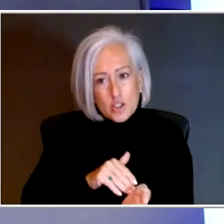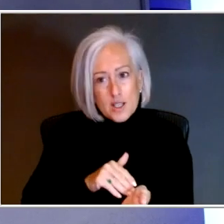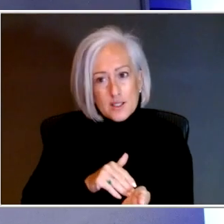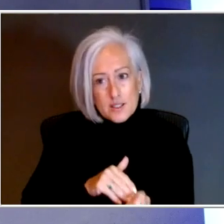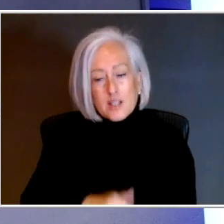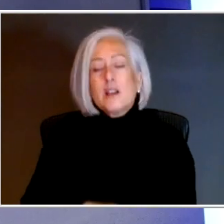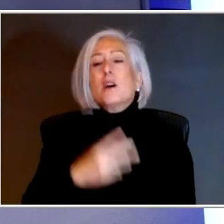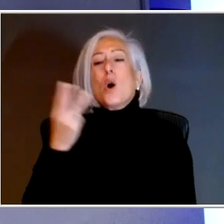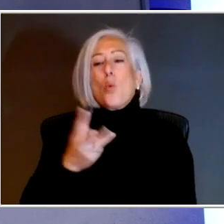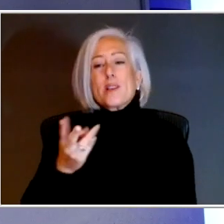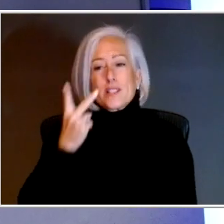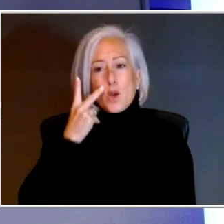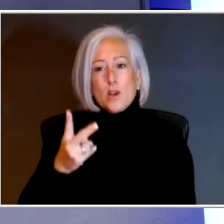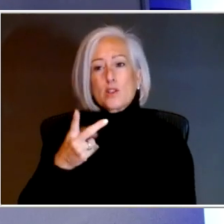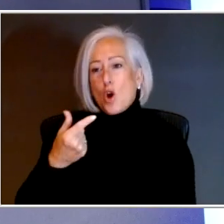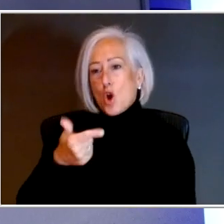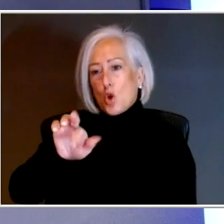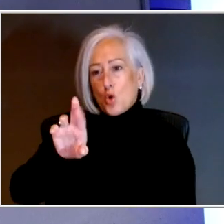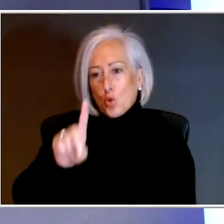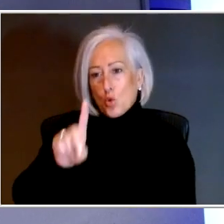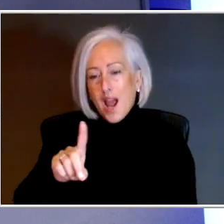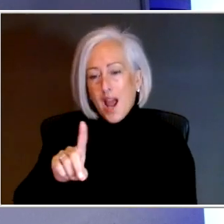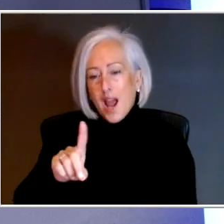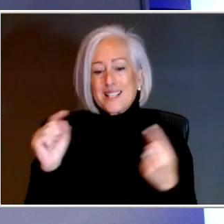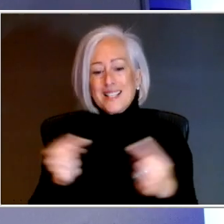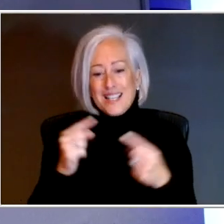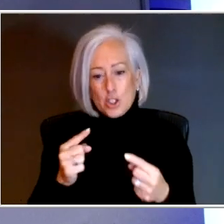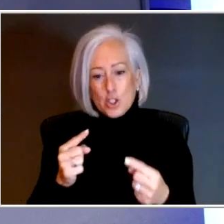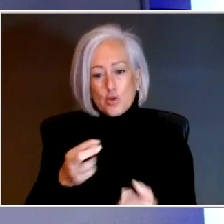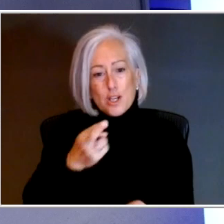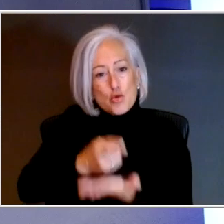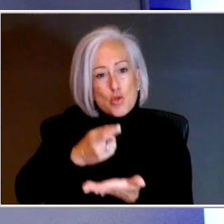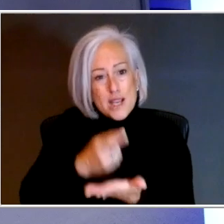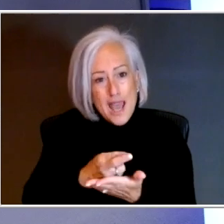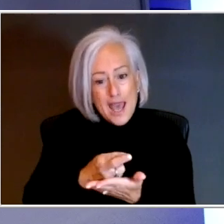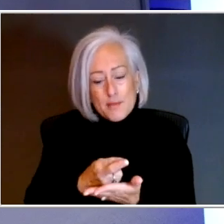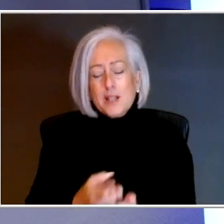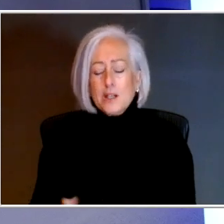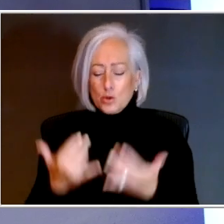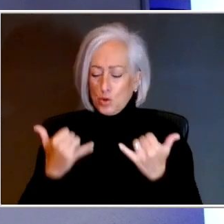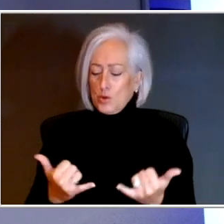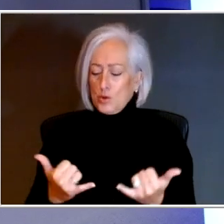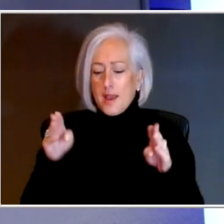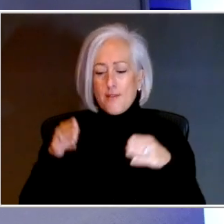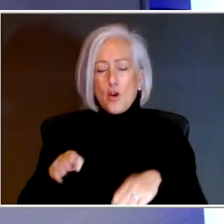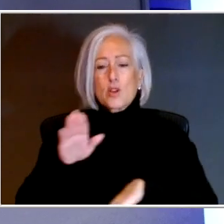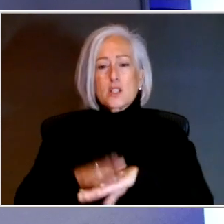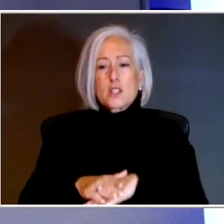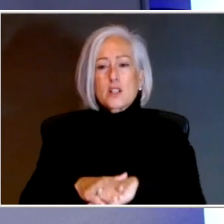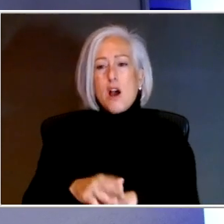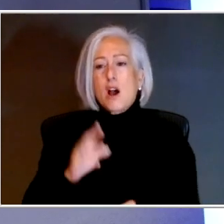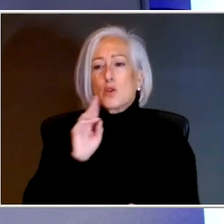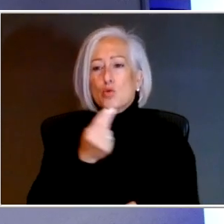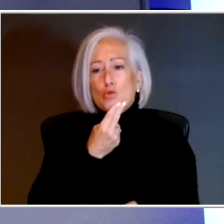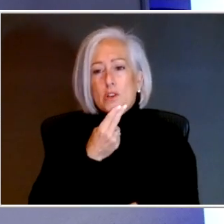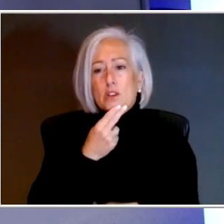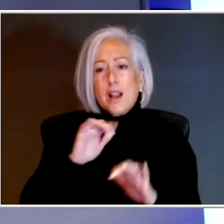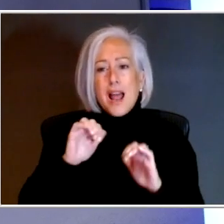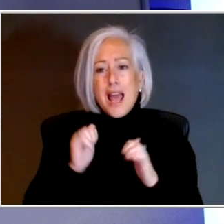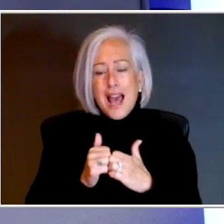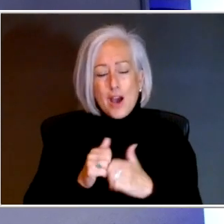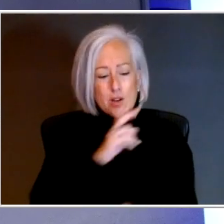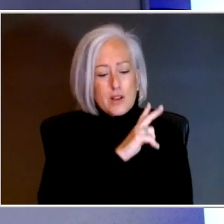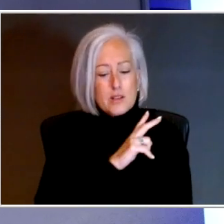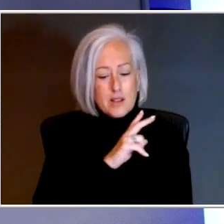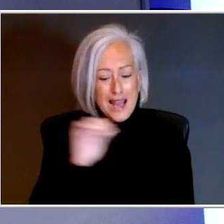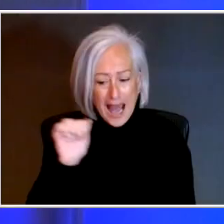be and what that injury is like. Today, we're talking about nutrition. How does a patient benefit from having all of these specialties at